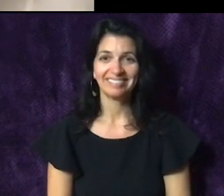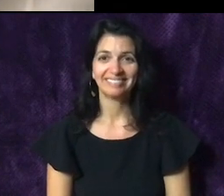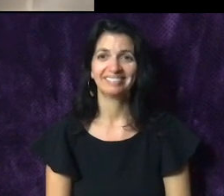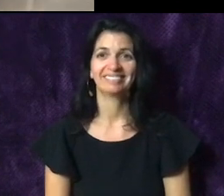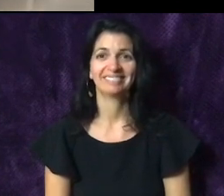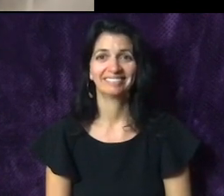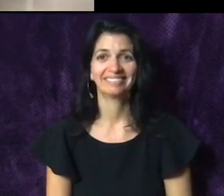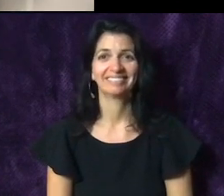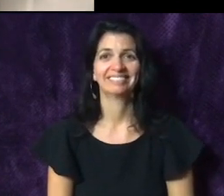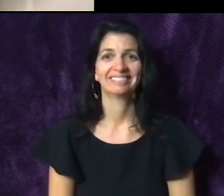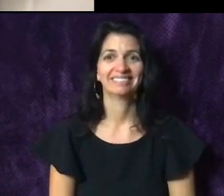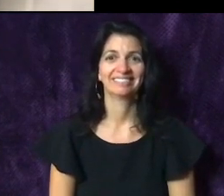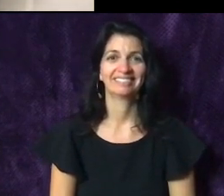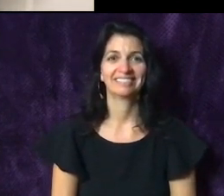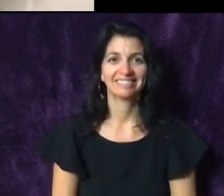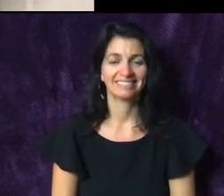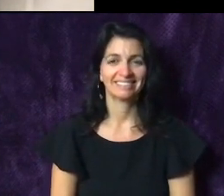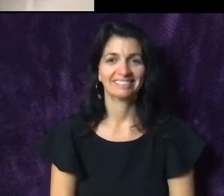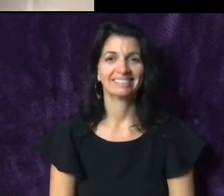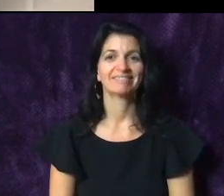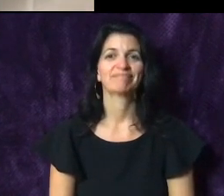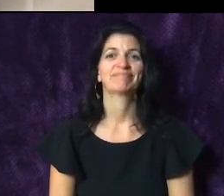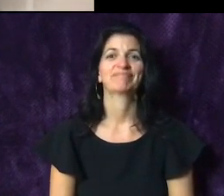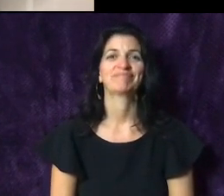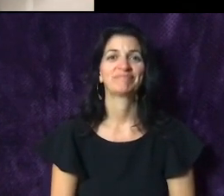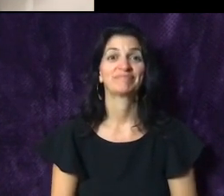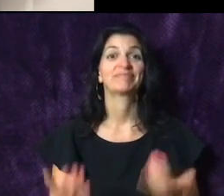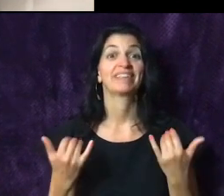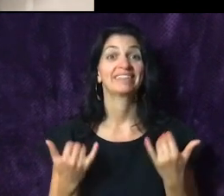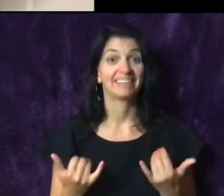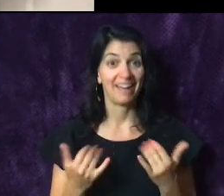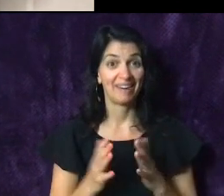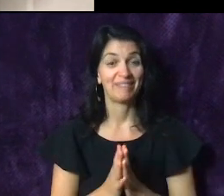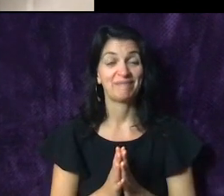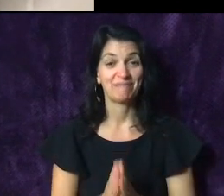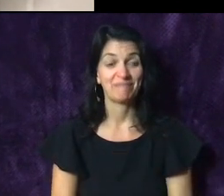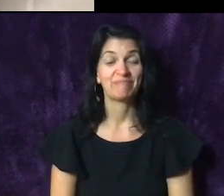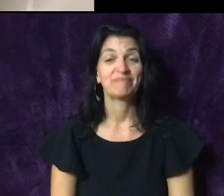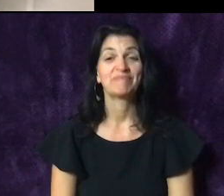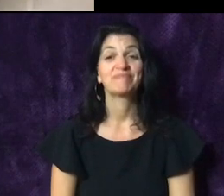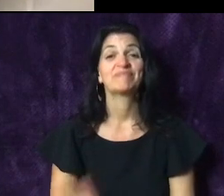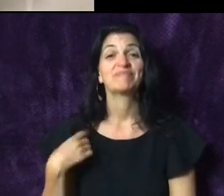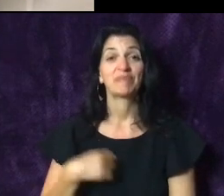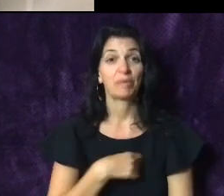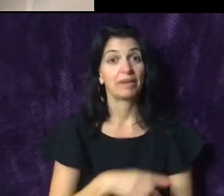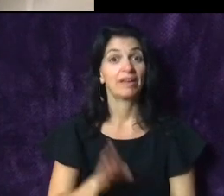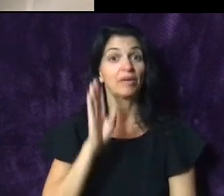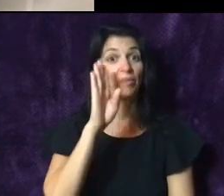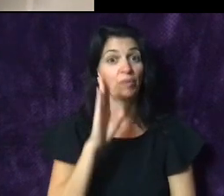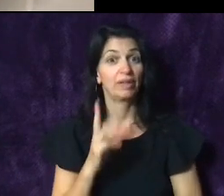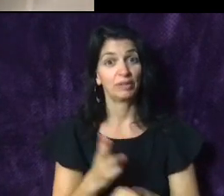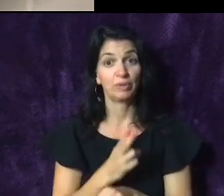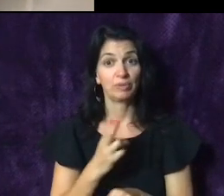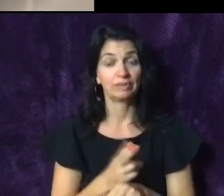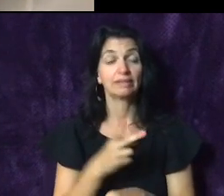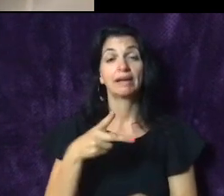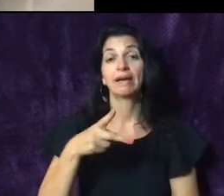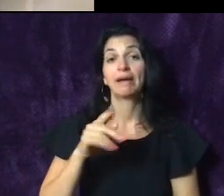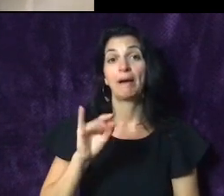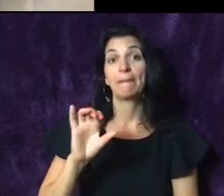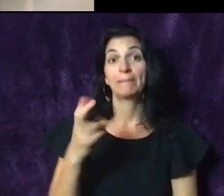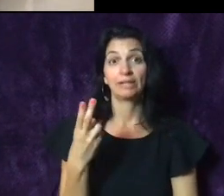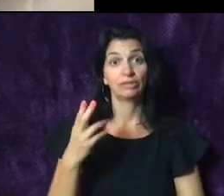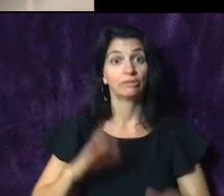Excellent. Now we are going to use this pitched percussion to